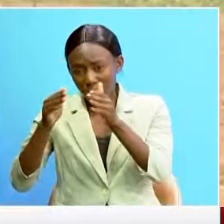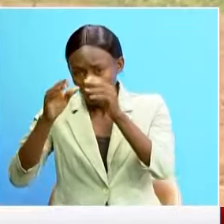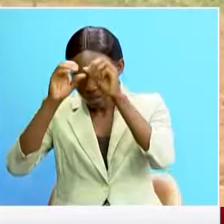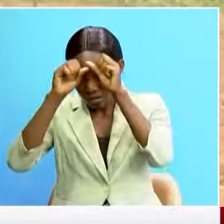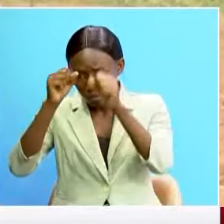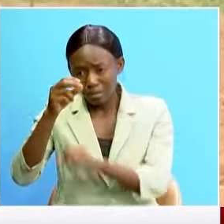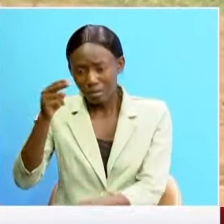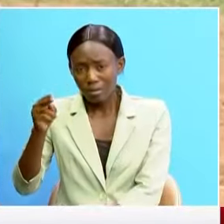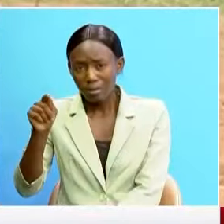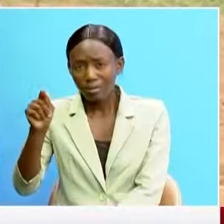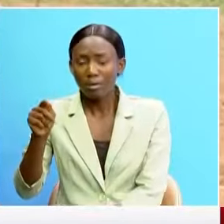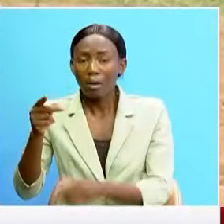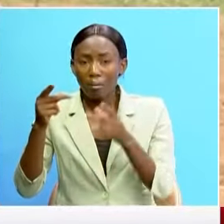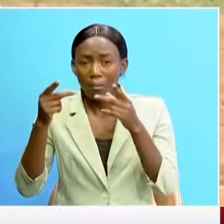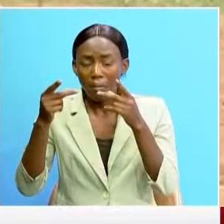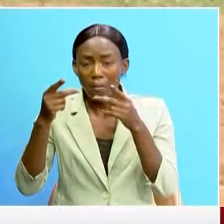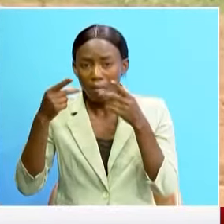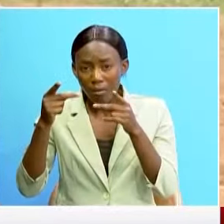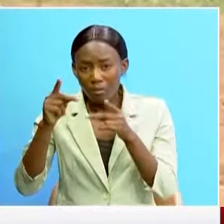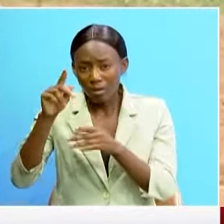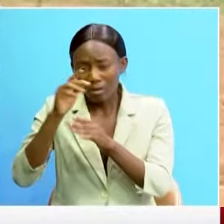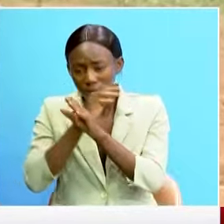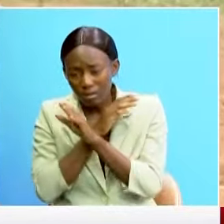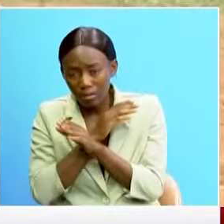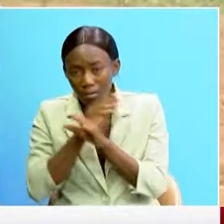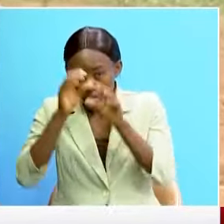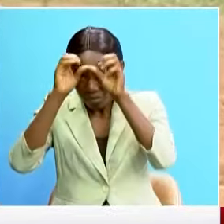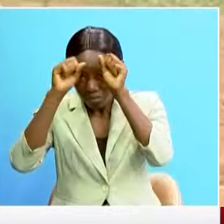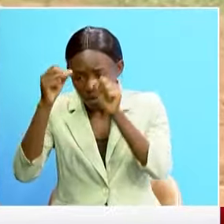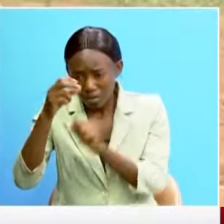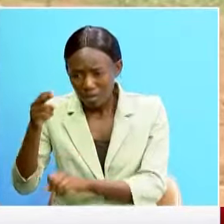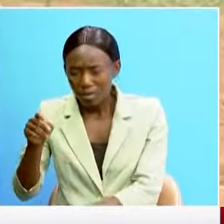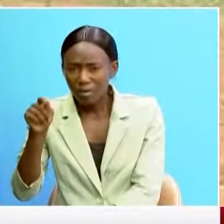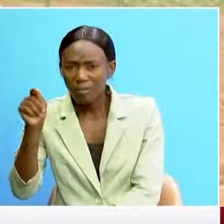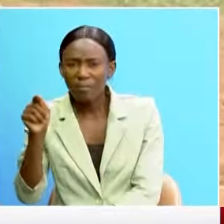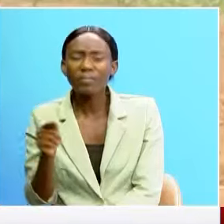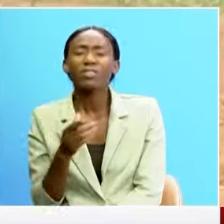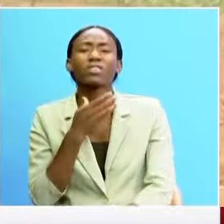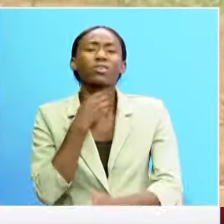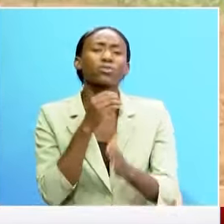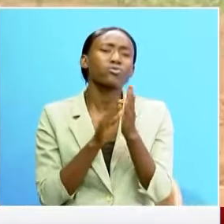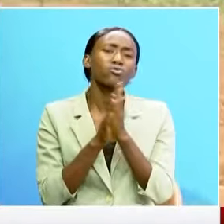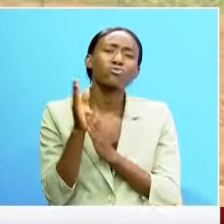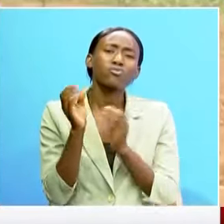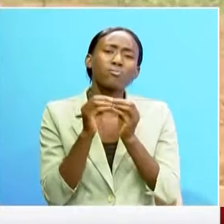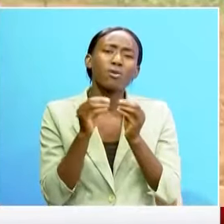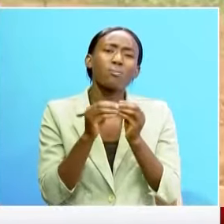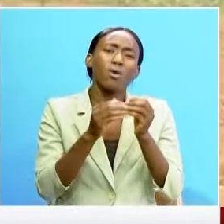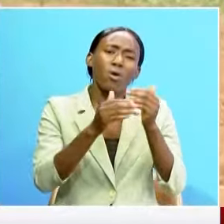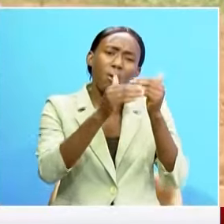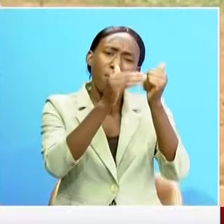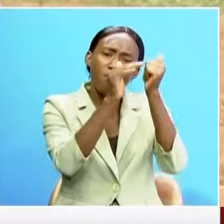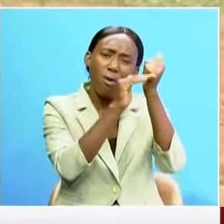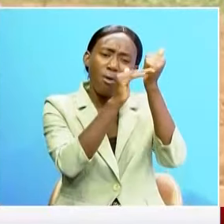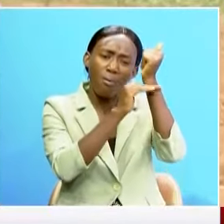of the Republic of Zambia, Mr. Hakainde Hichilema, is committed to reduction